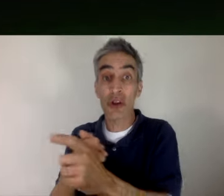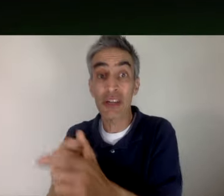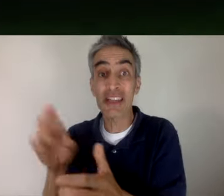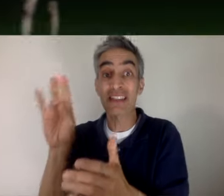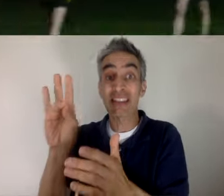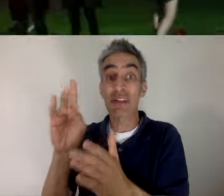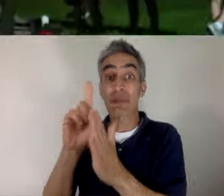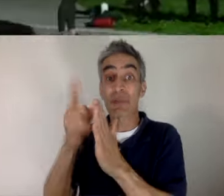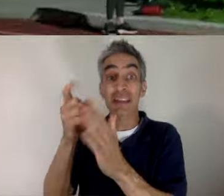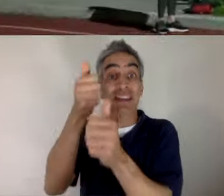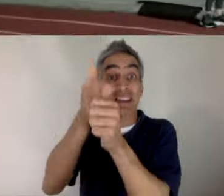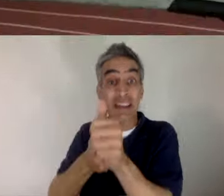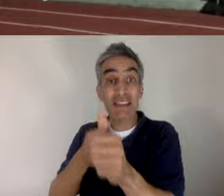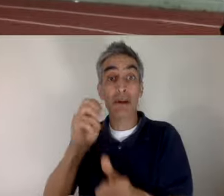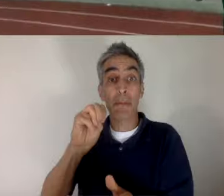Brent.